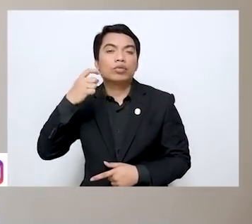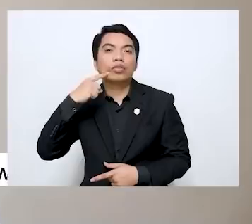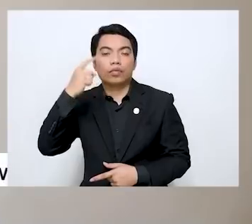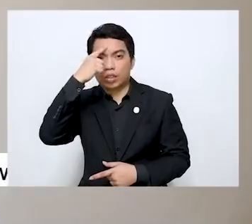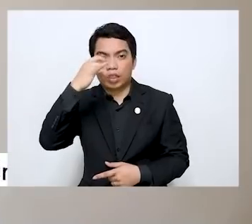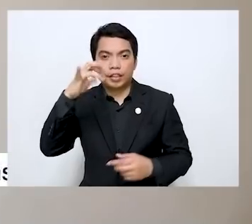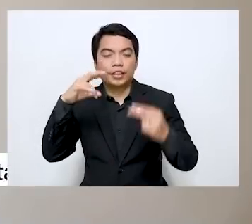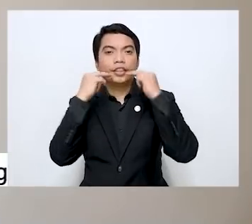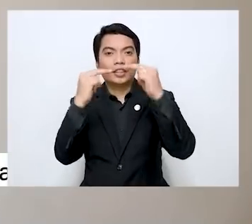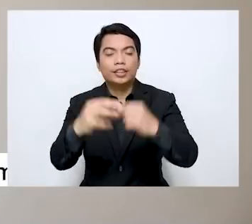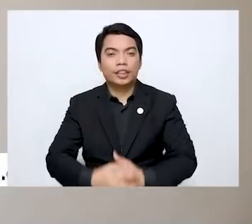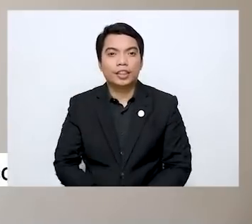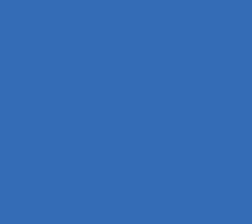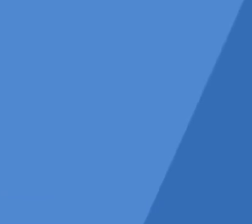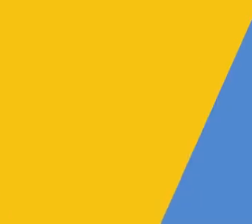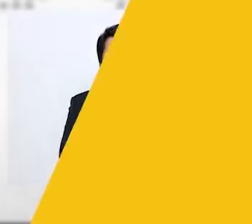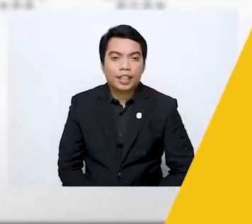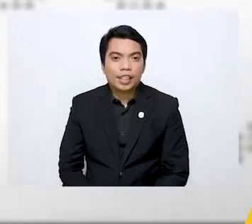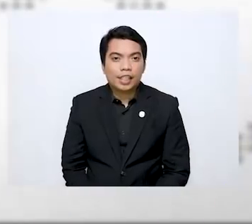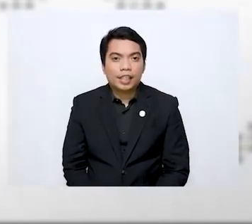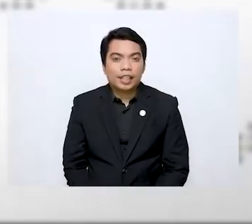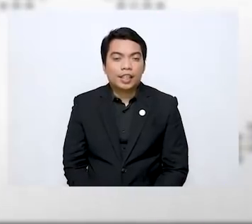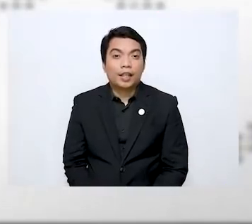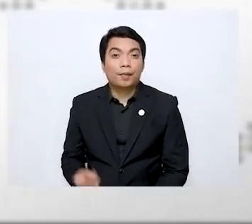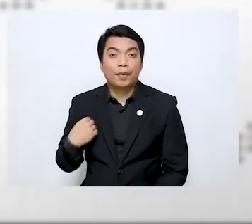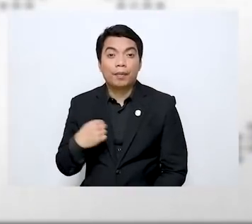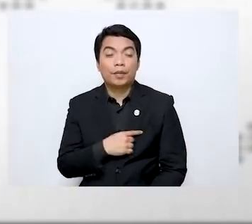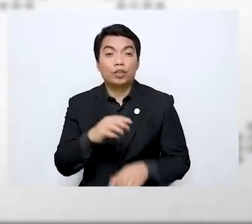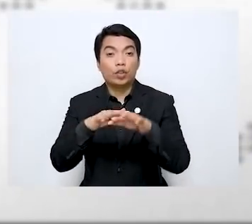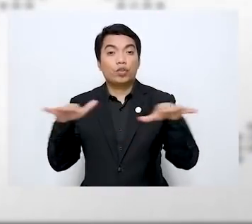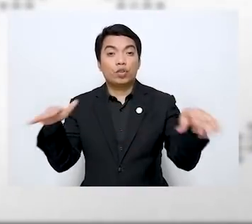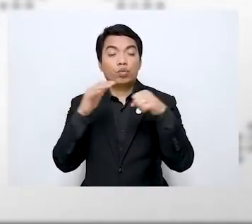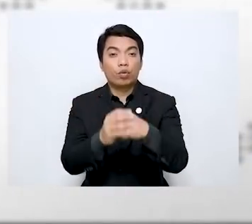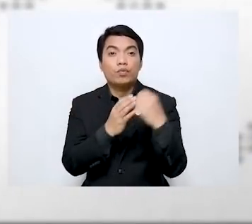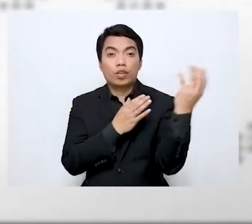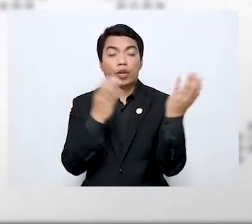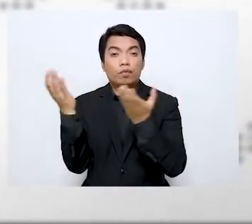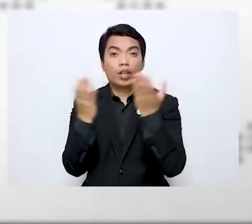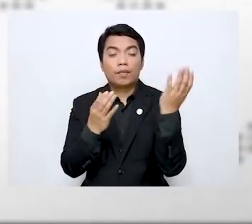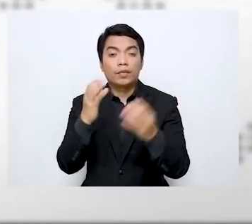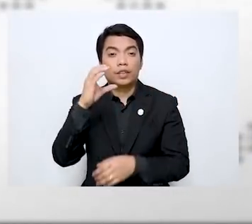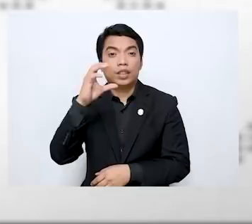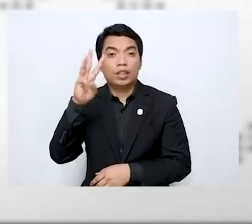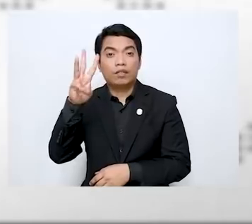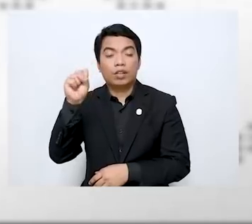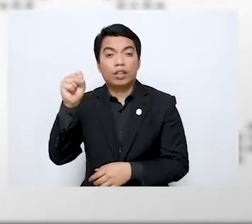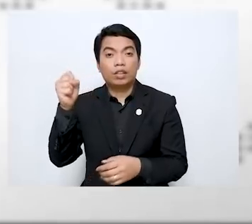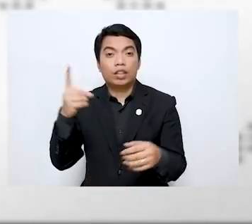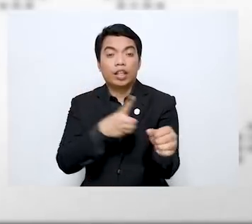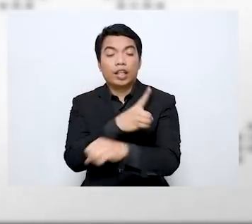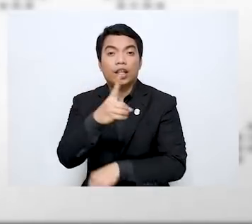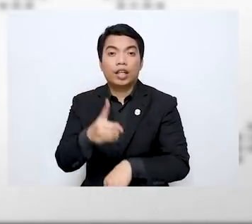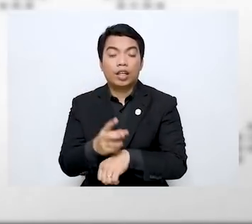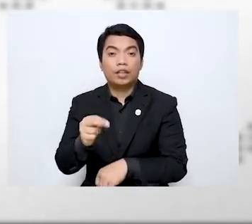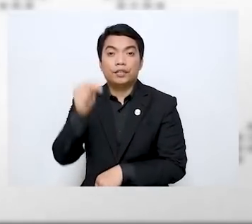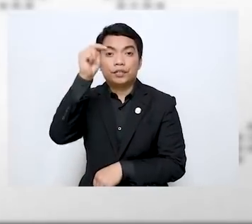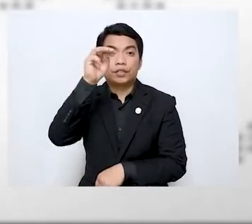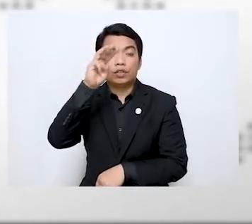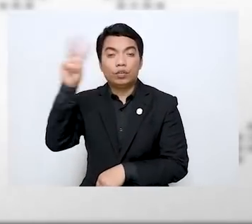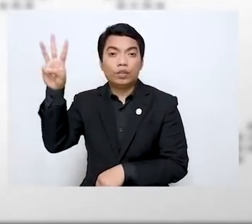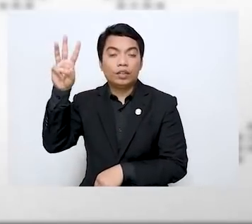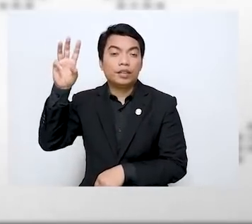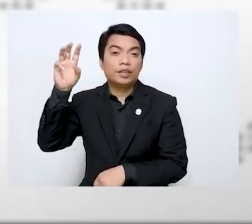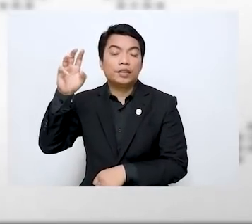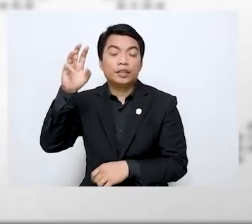Ni Cristo News Network. Members of the Children's Worship Service, or CWS, in the District of Northwest